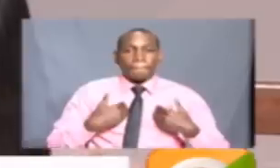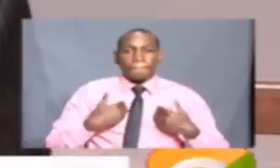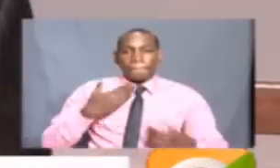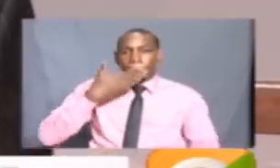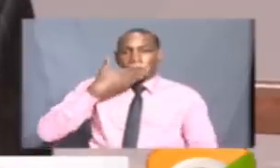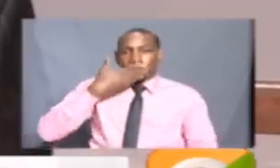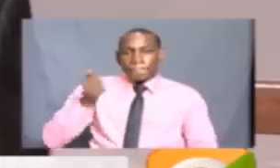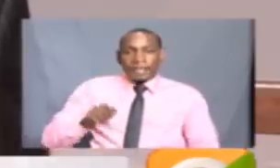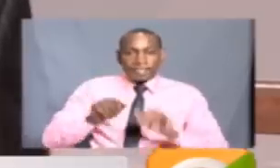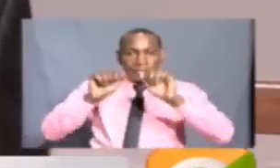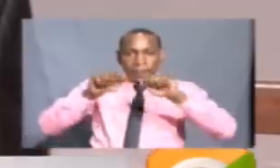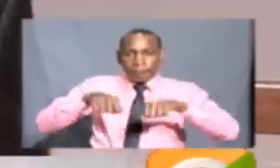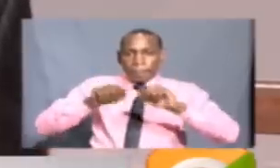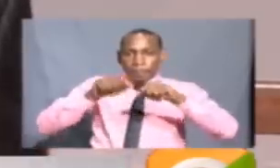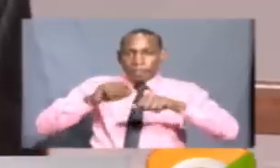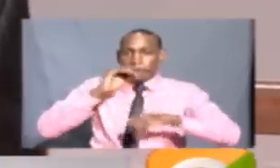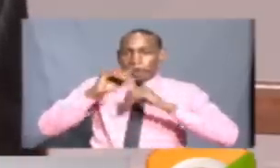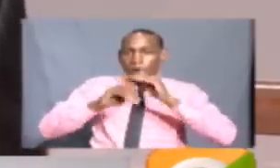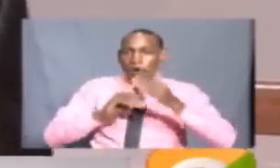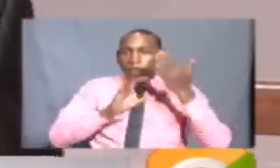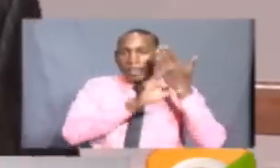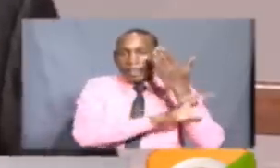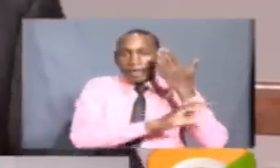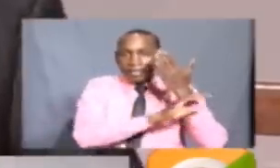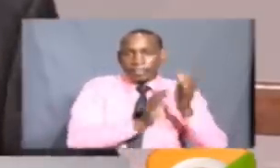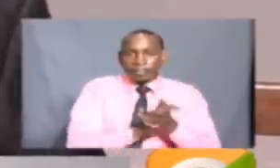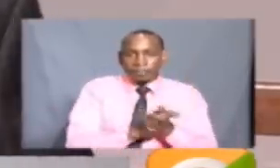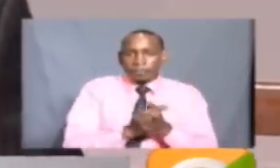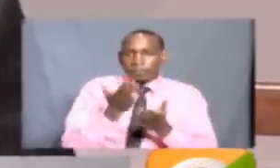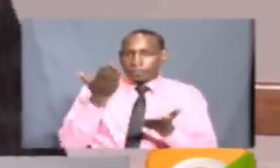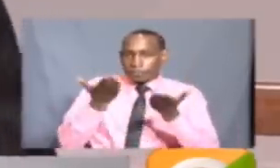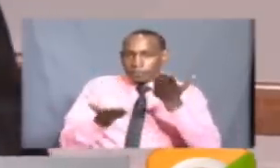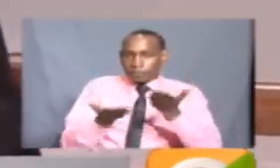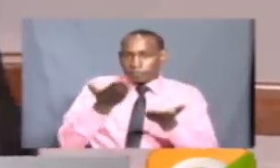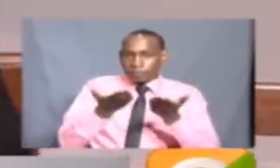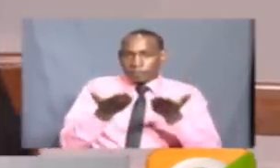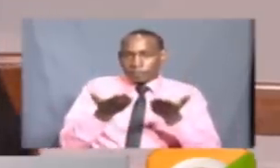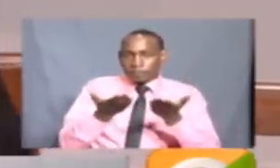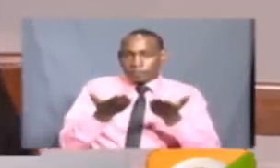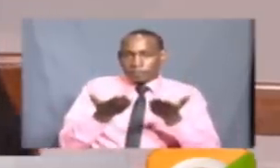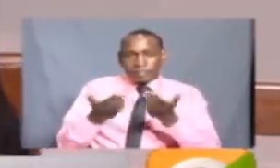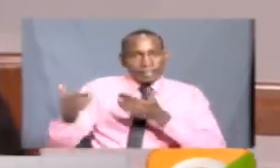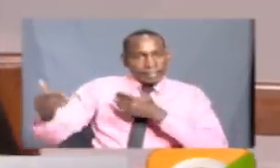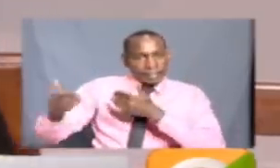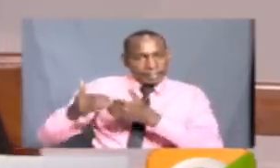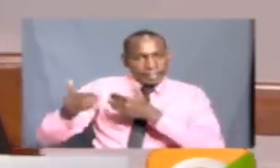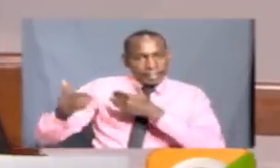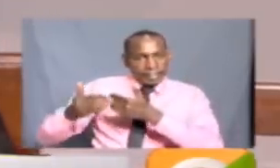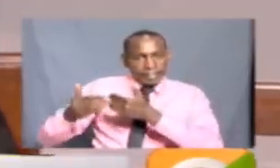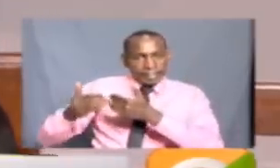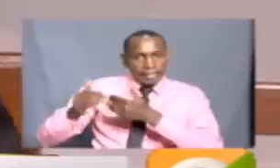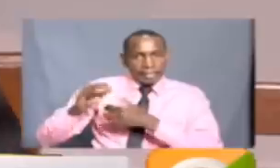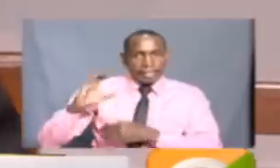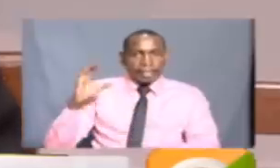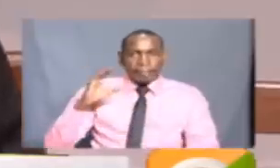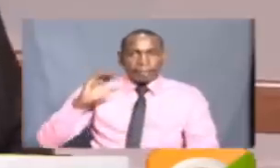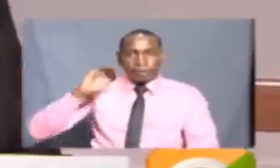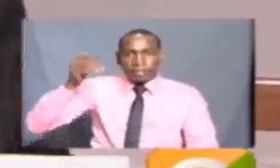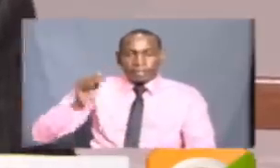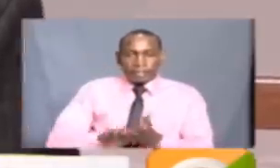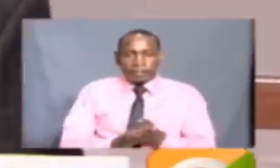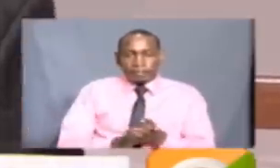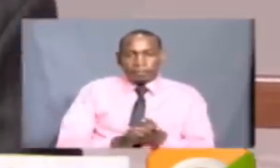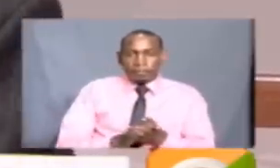best potential in the whole country, being proximate to the capital city. Mm. But then why should we even talk about